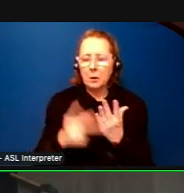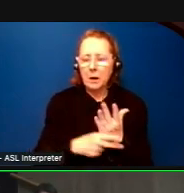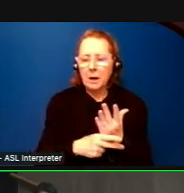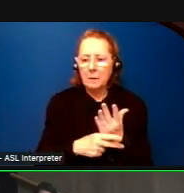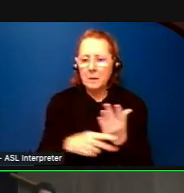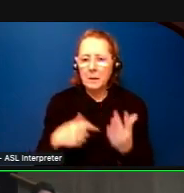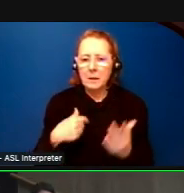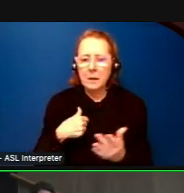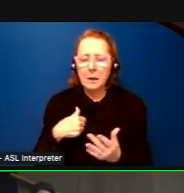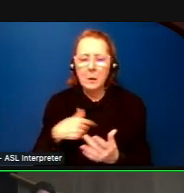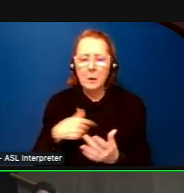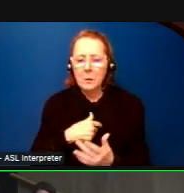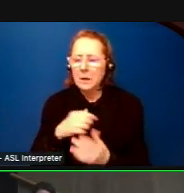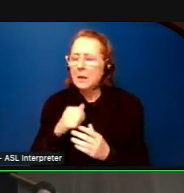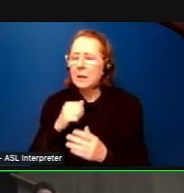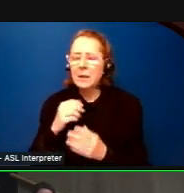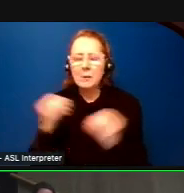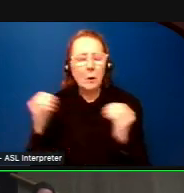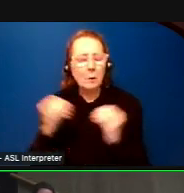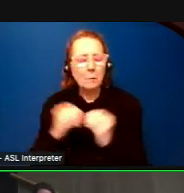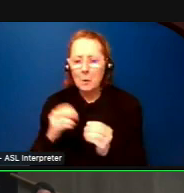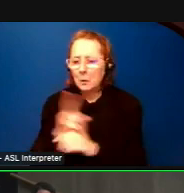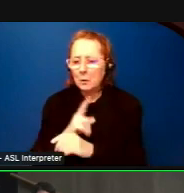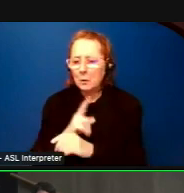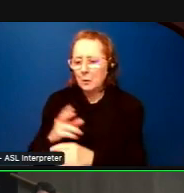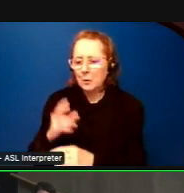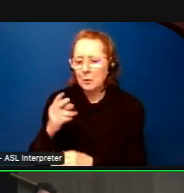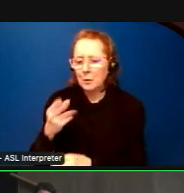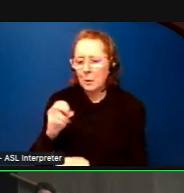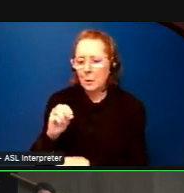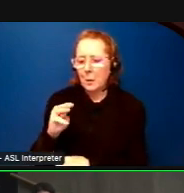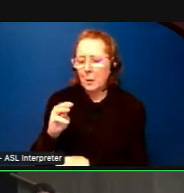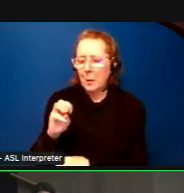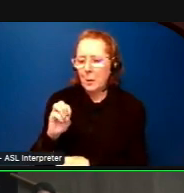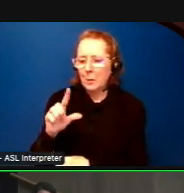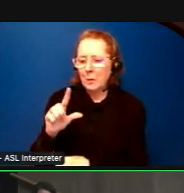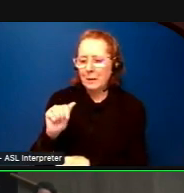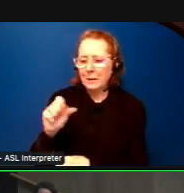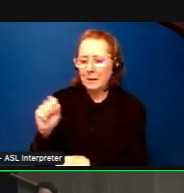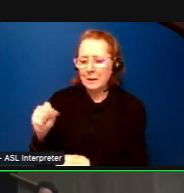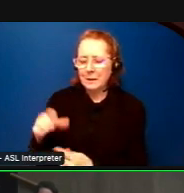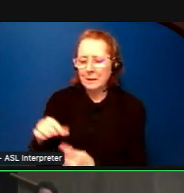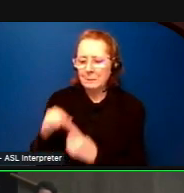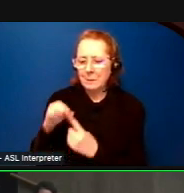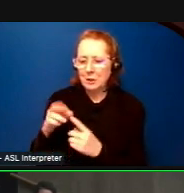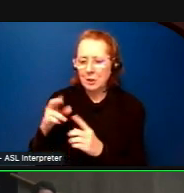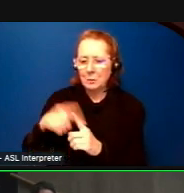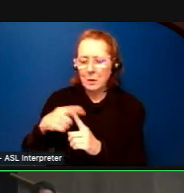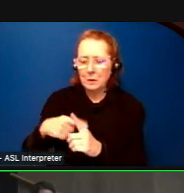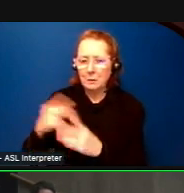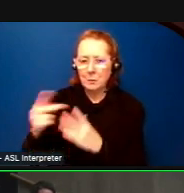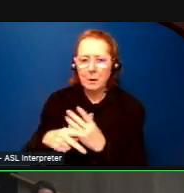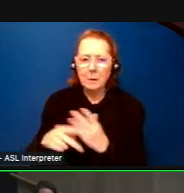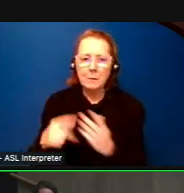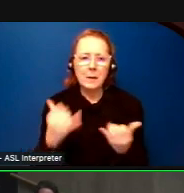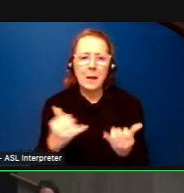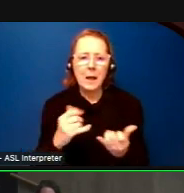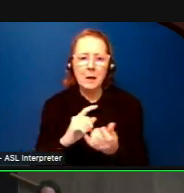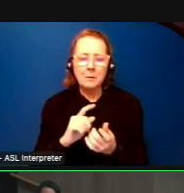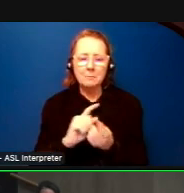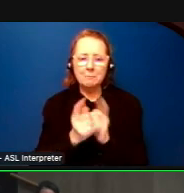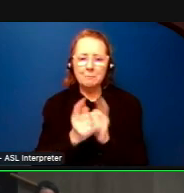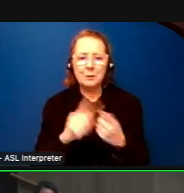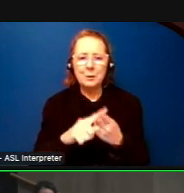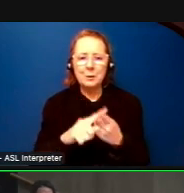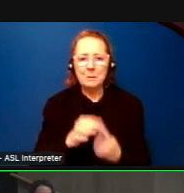it the Homeless Rental Assistance Program, but we also now call it the Special Programs, and we're integrating all of our specialty vouchers